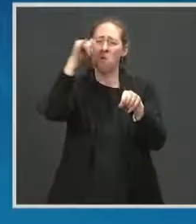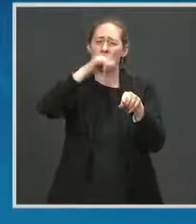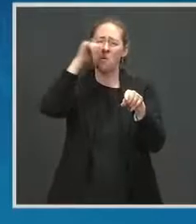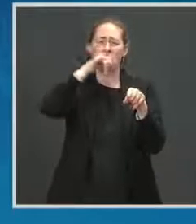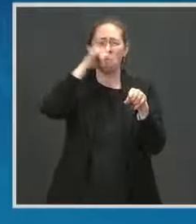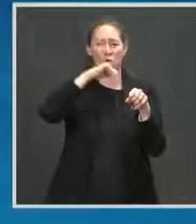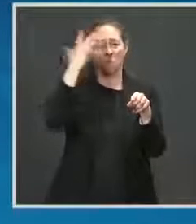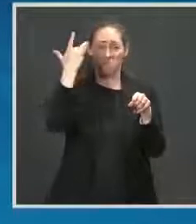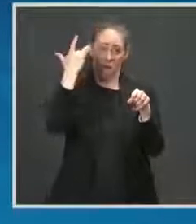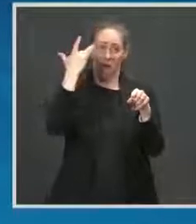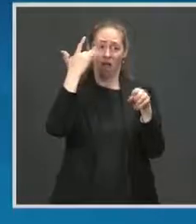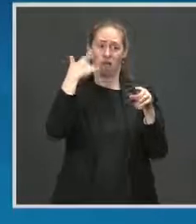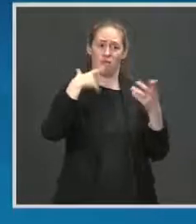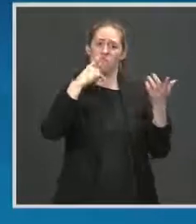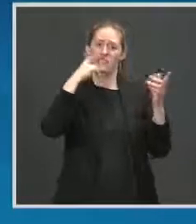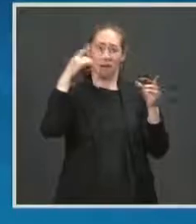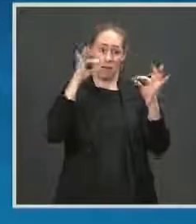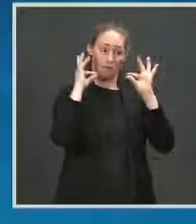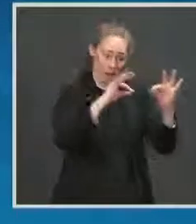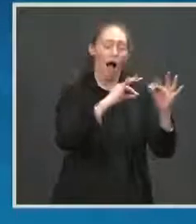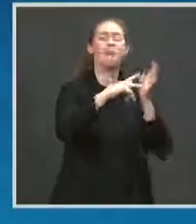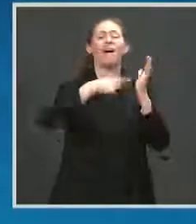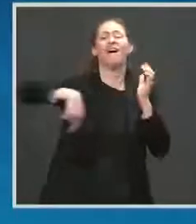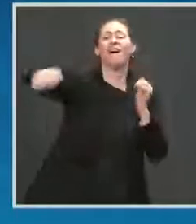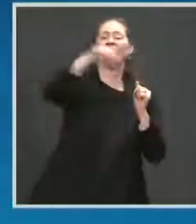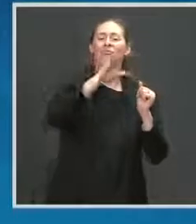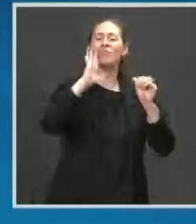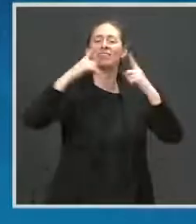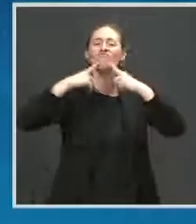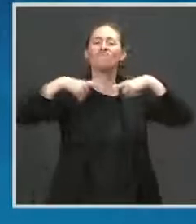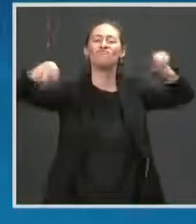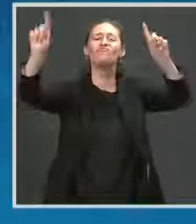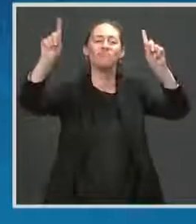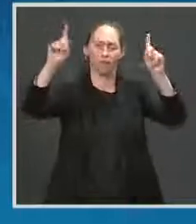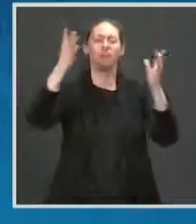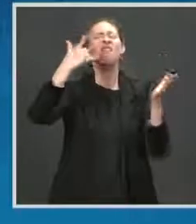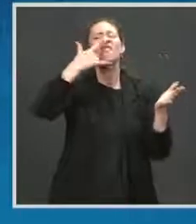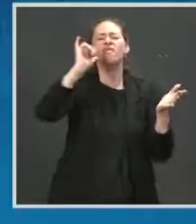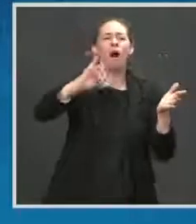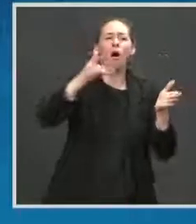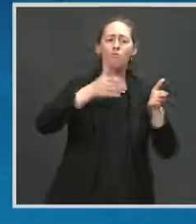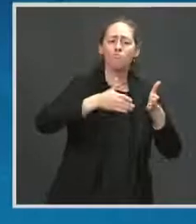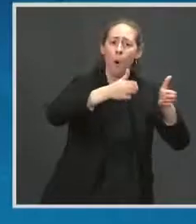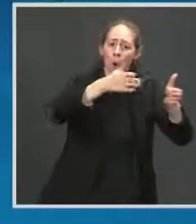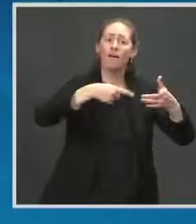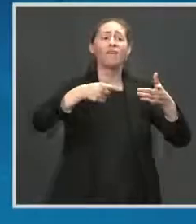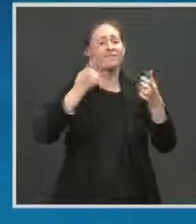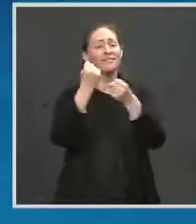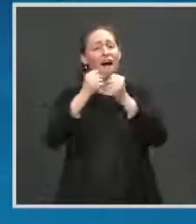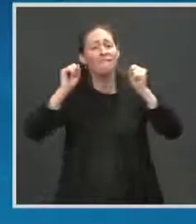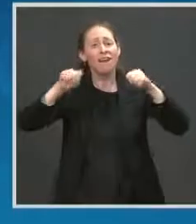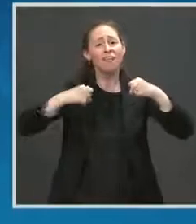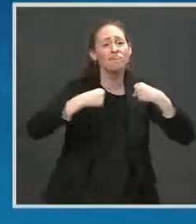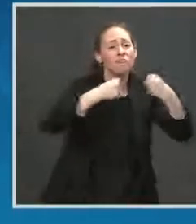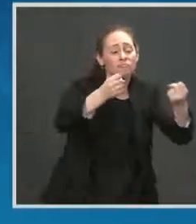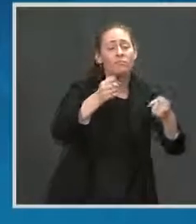work. Roads that keep us moving, water that keeps us